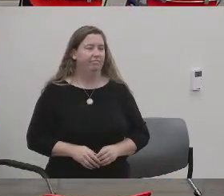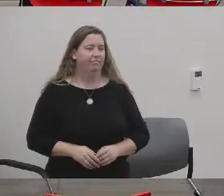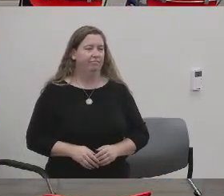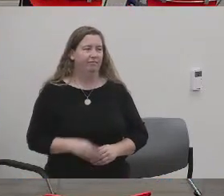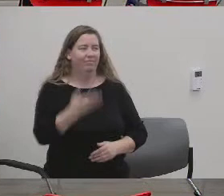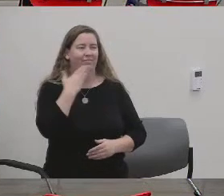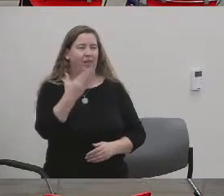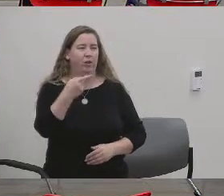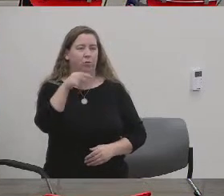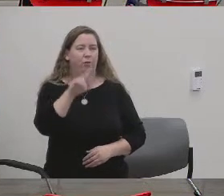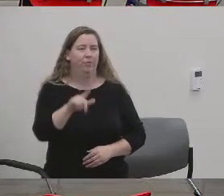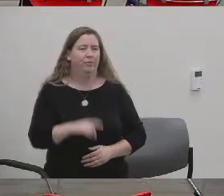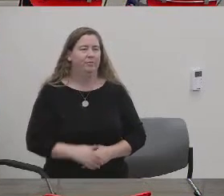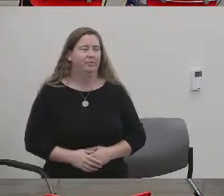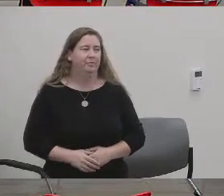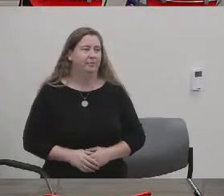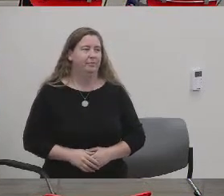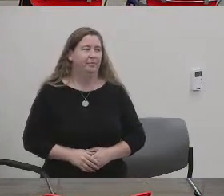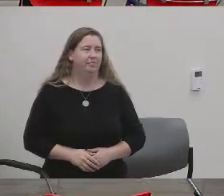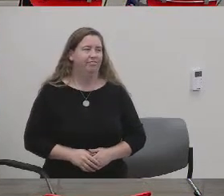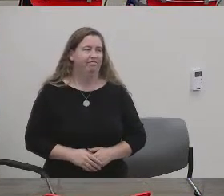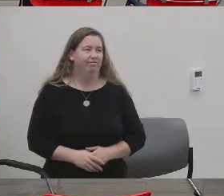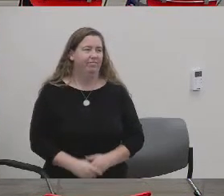Thank you, Paul.